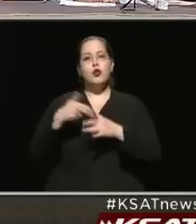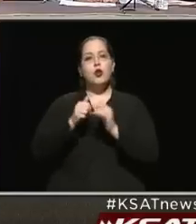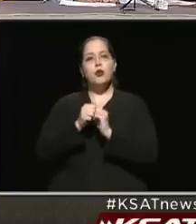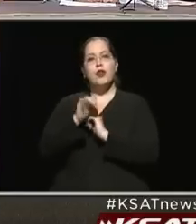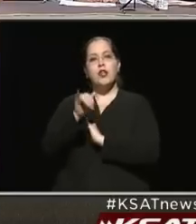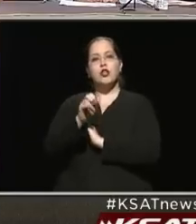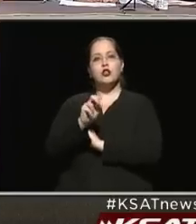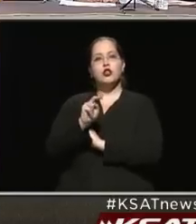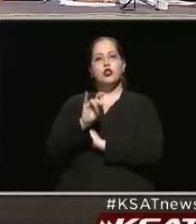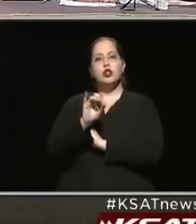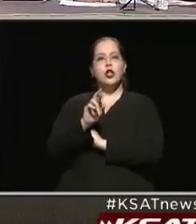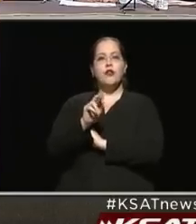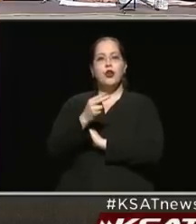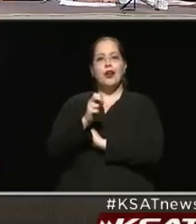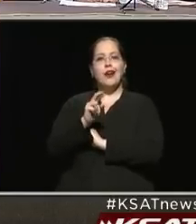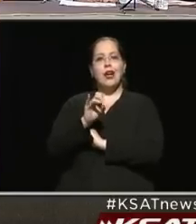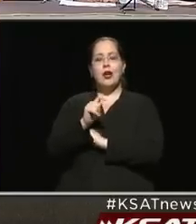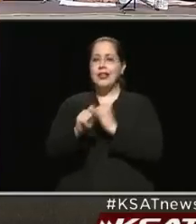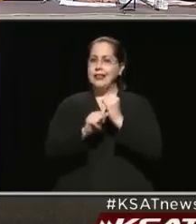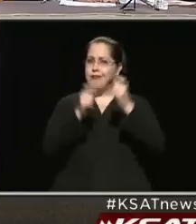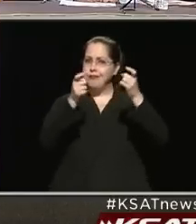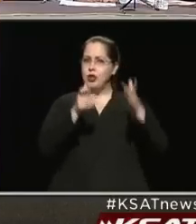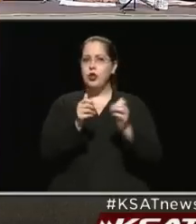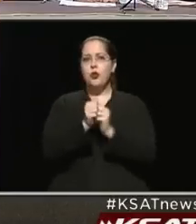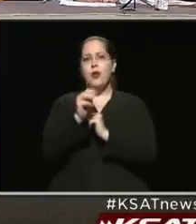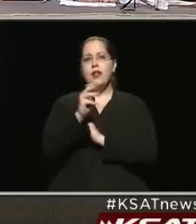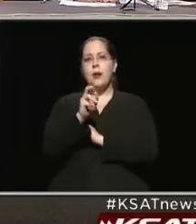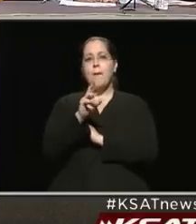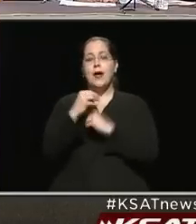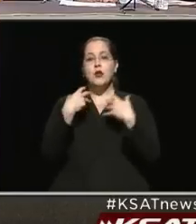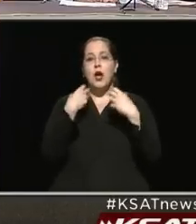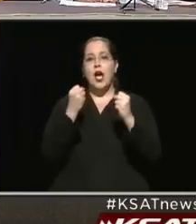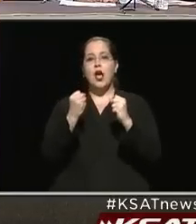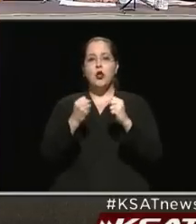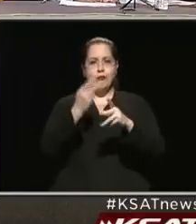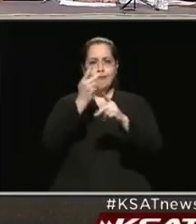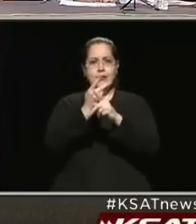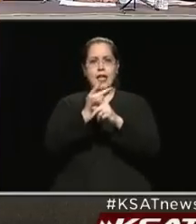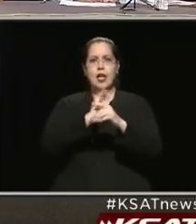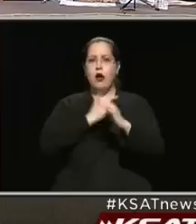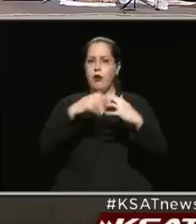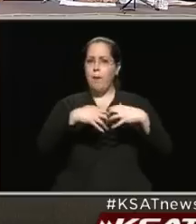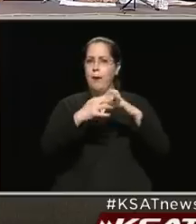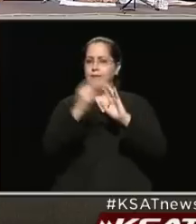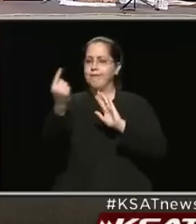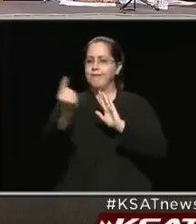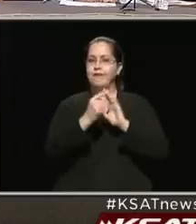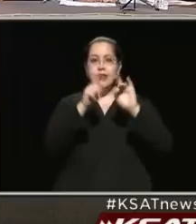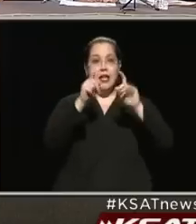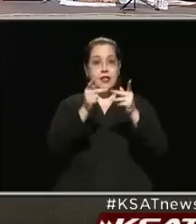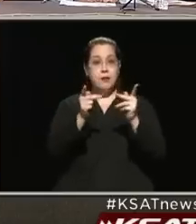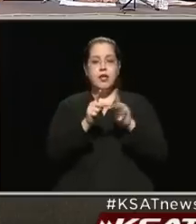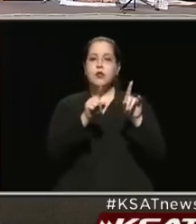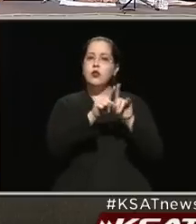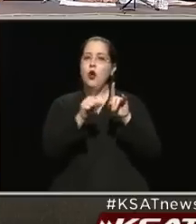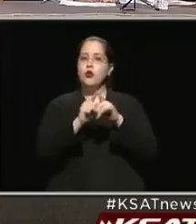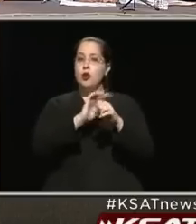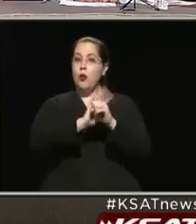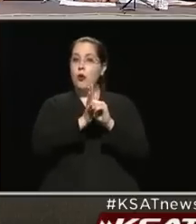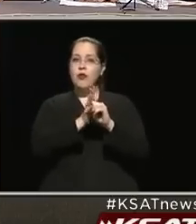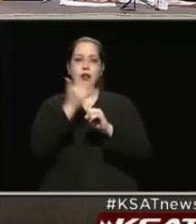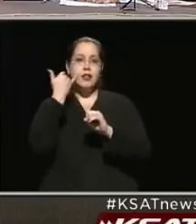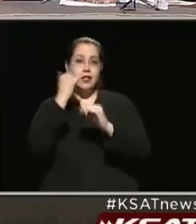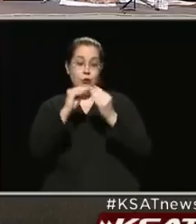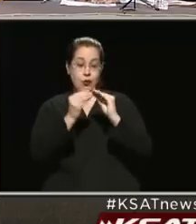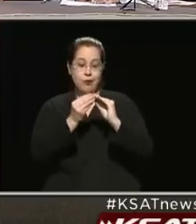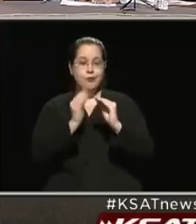Harriet, who is an assistant director at Metro Health, overseeing our walk-up testing facilities as well as our COVID-19 hotline. And